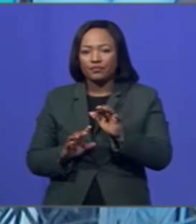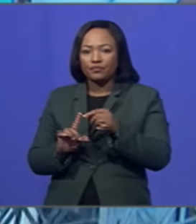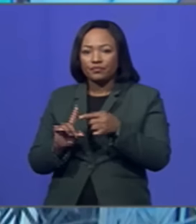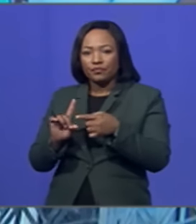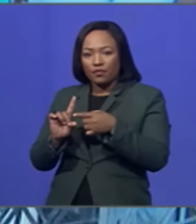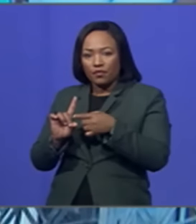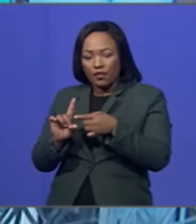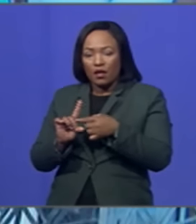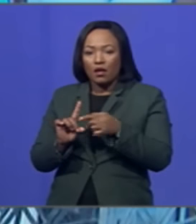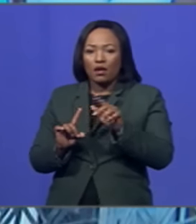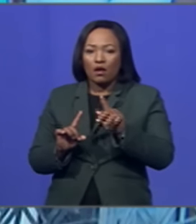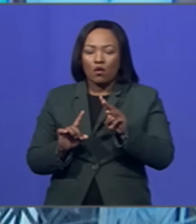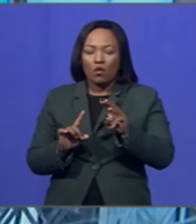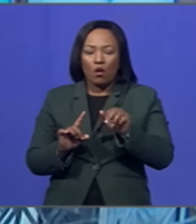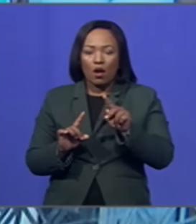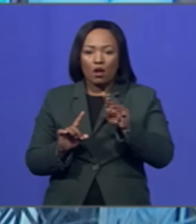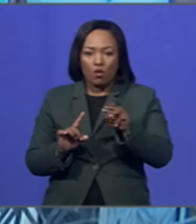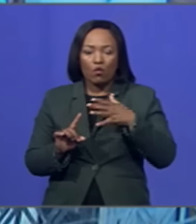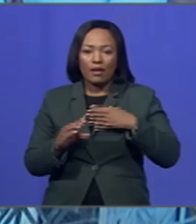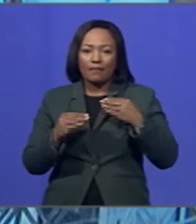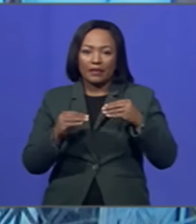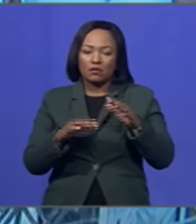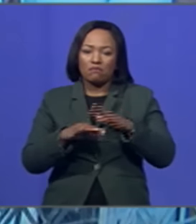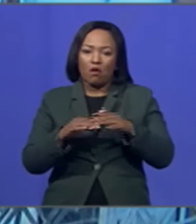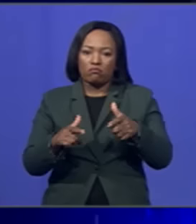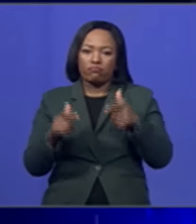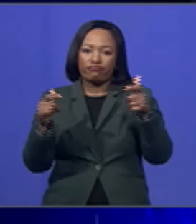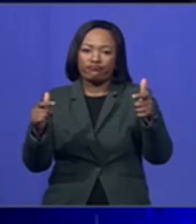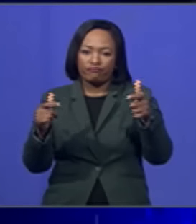ho atolosa kgwebo ya hae.